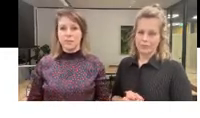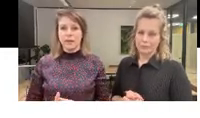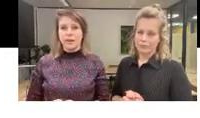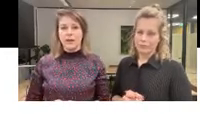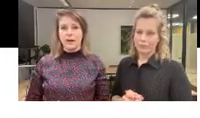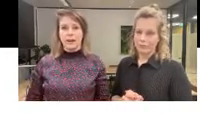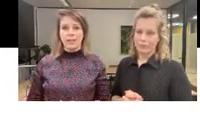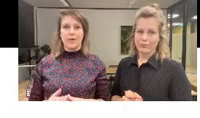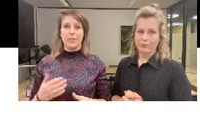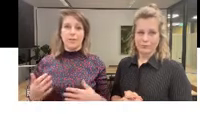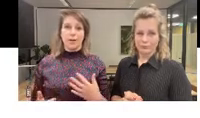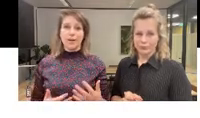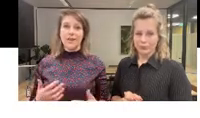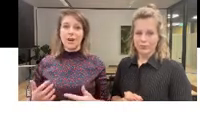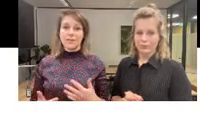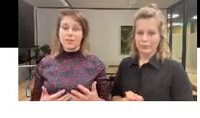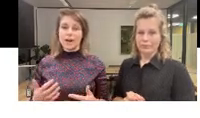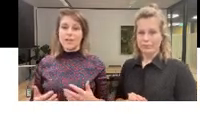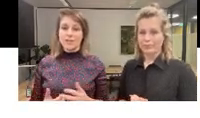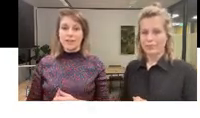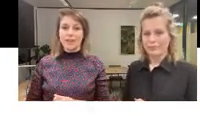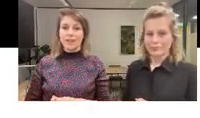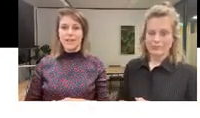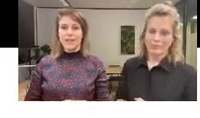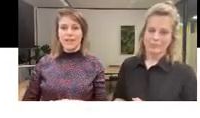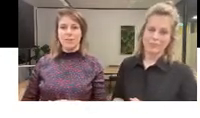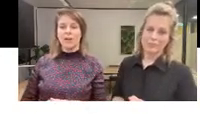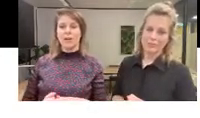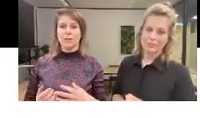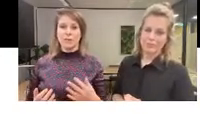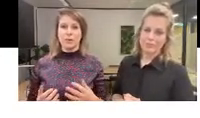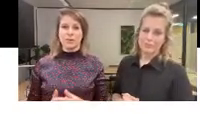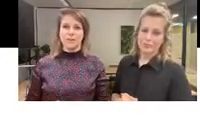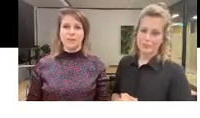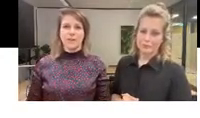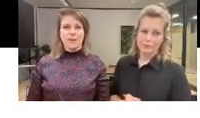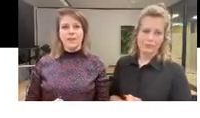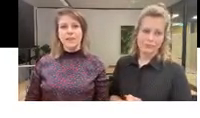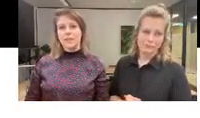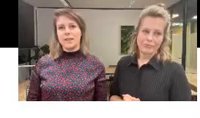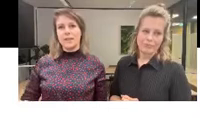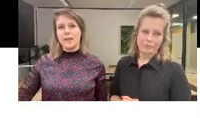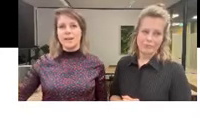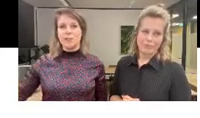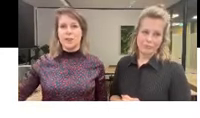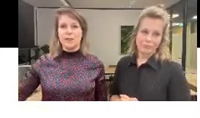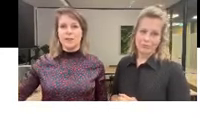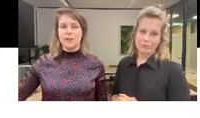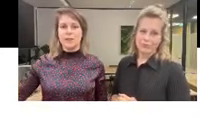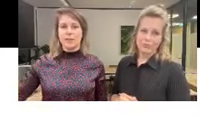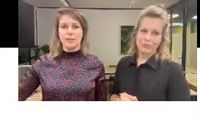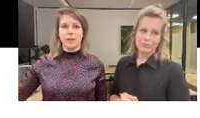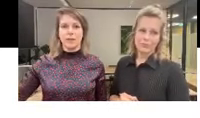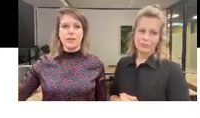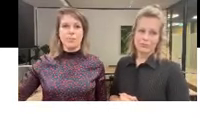activation. So we're walking around the grounds again, and we're going to the boxing. Here you see the active boxing